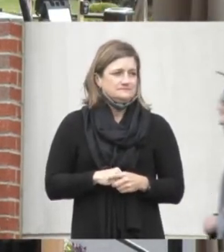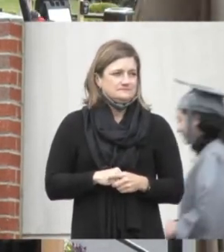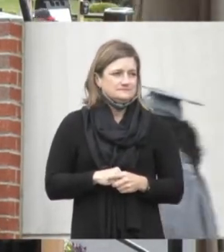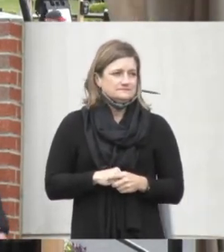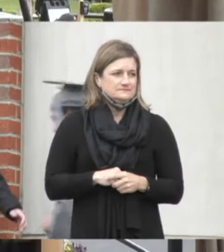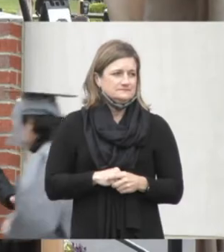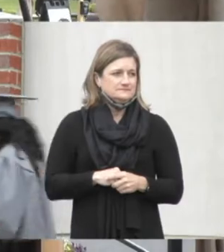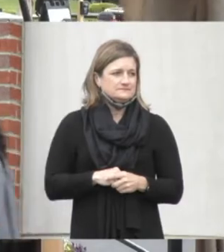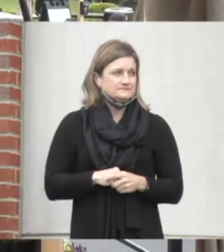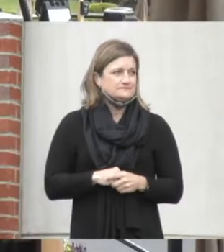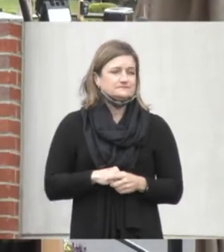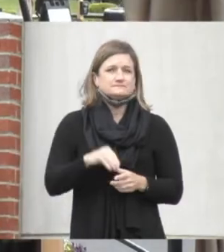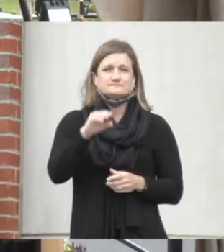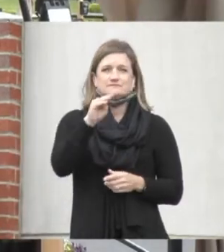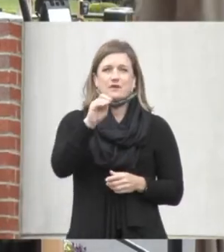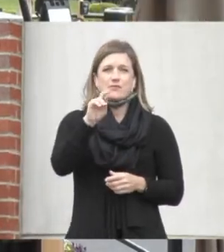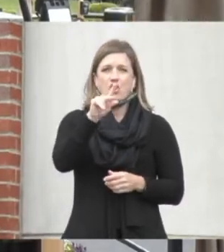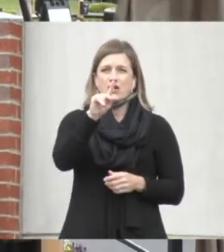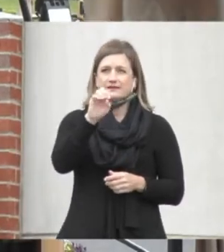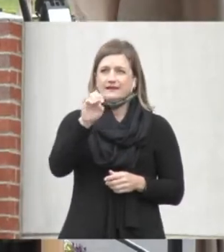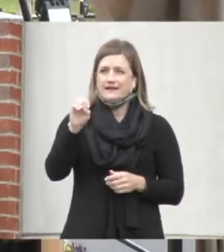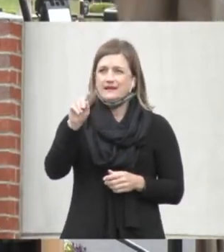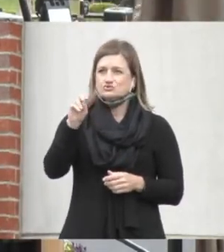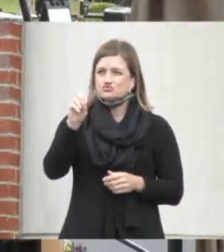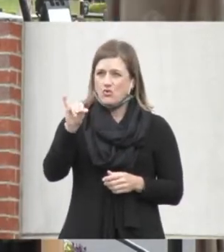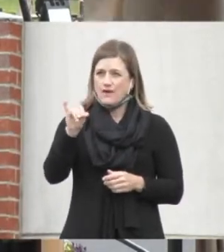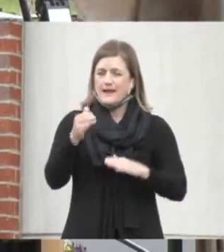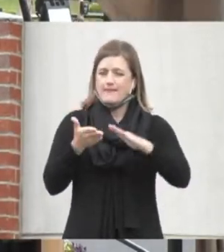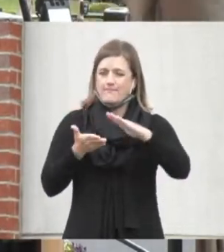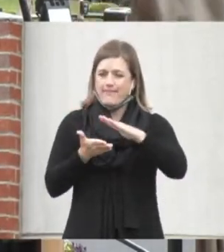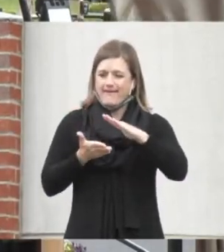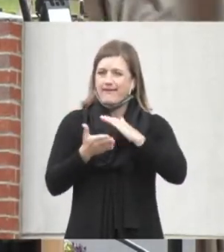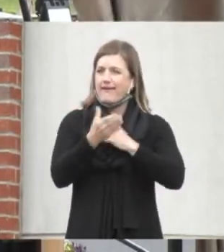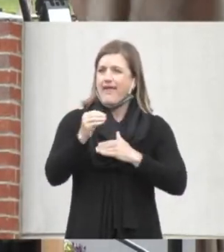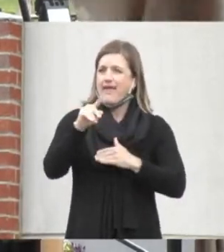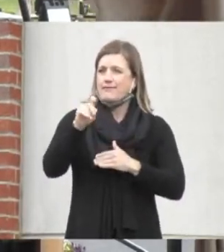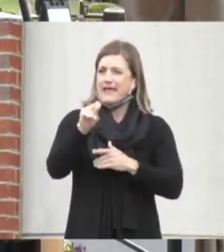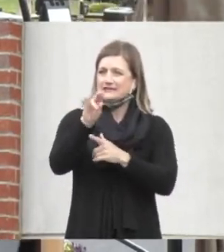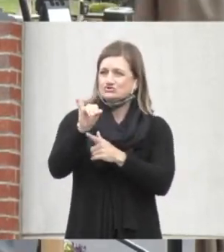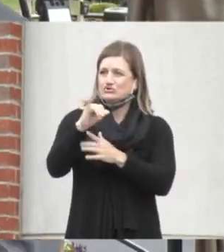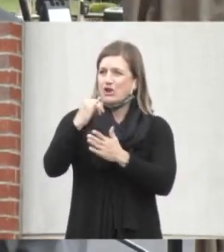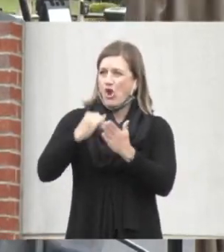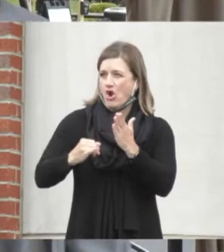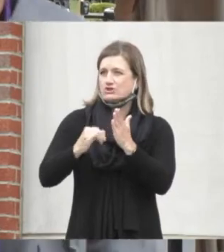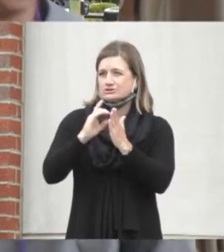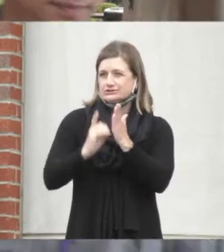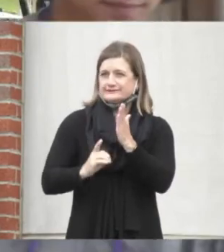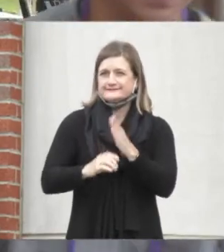Marley Troy, Baking and Pastry Arts.